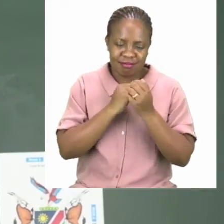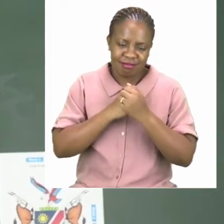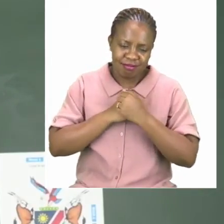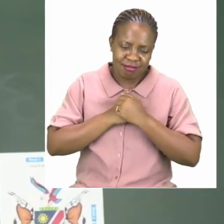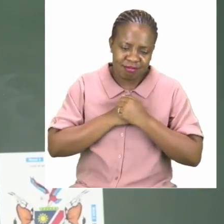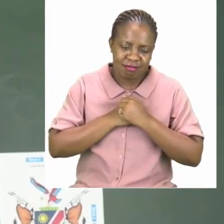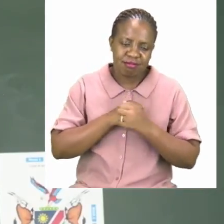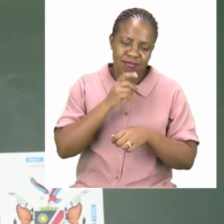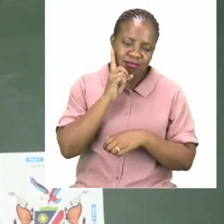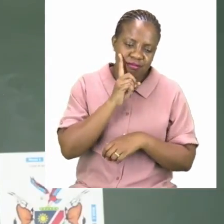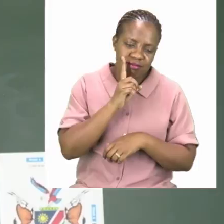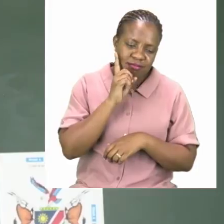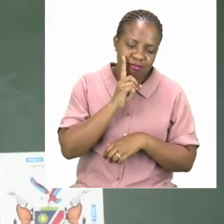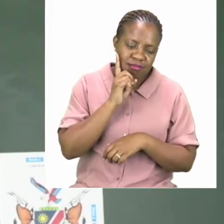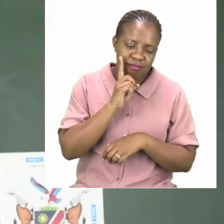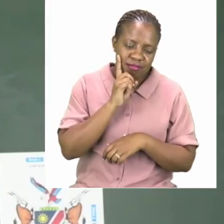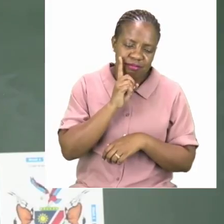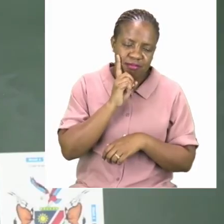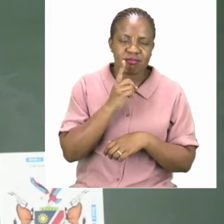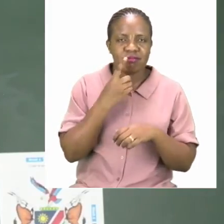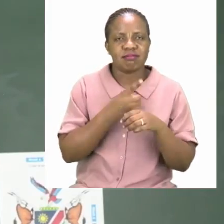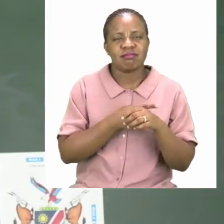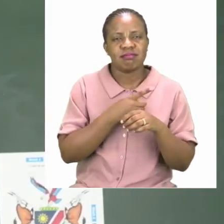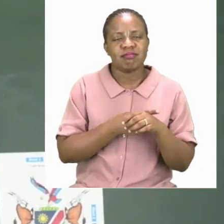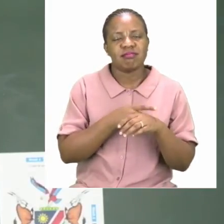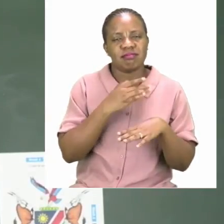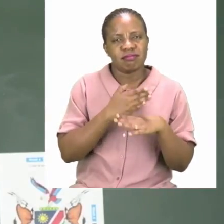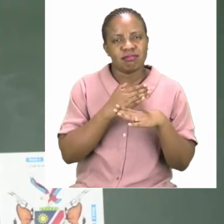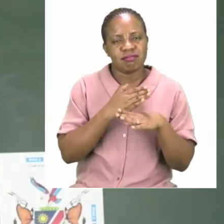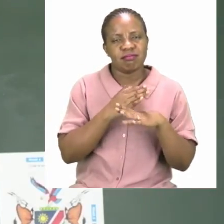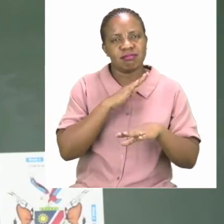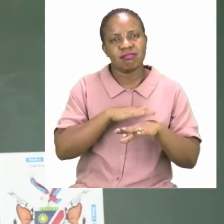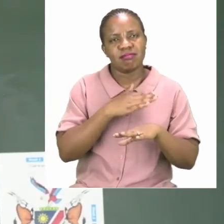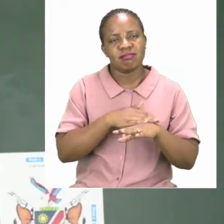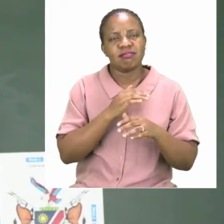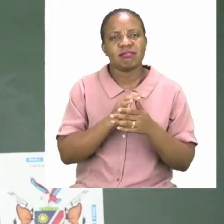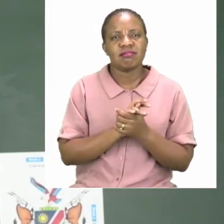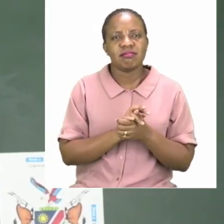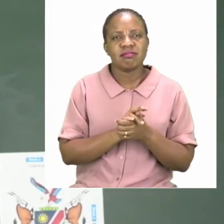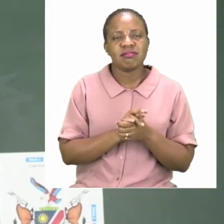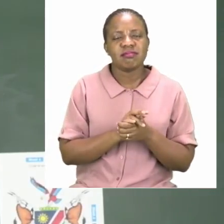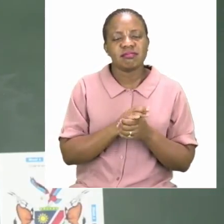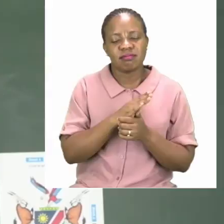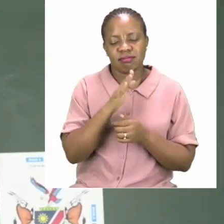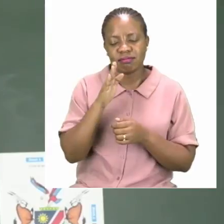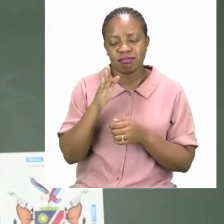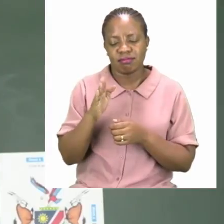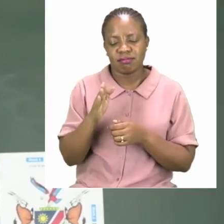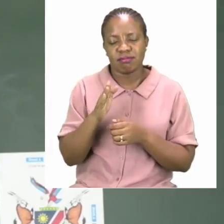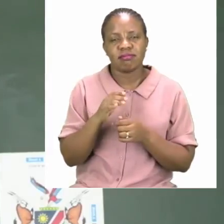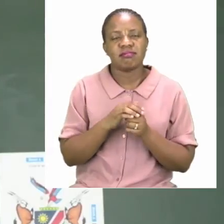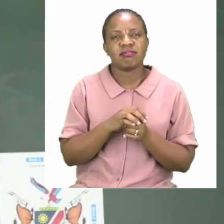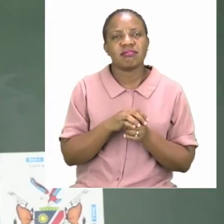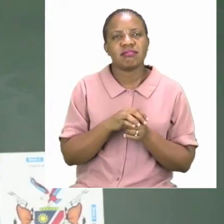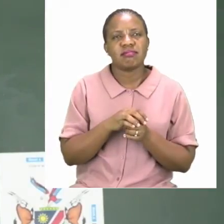this activity. The next one that I would like to put is one of the animals. Now this animal is